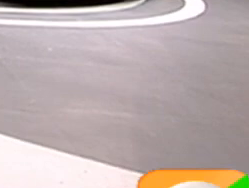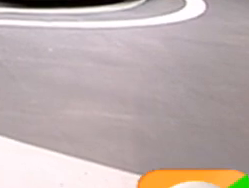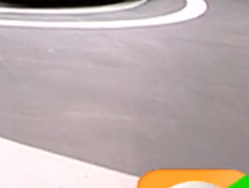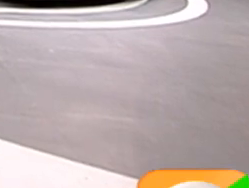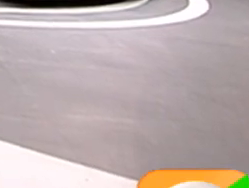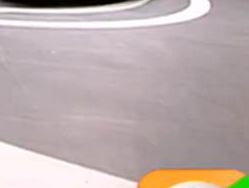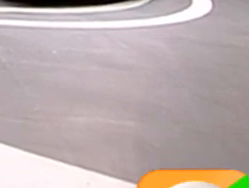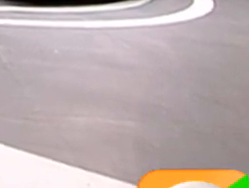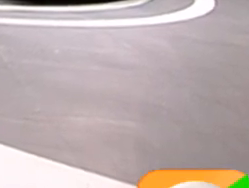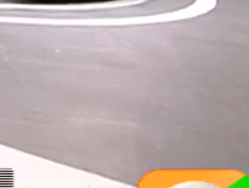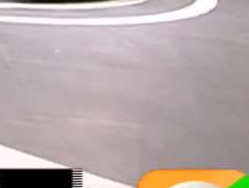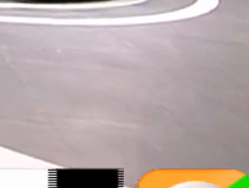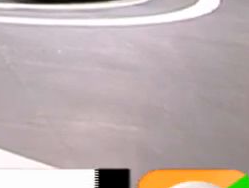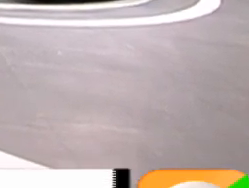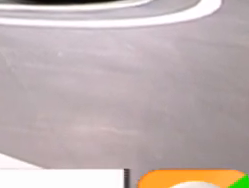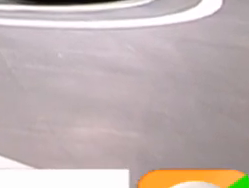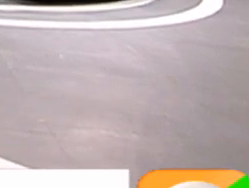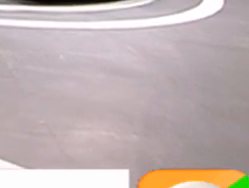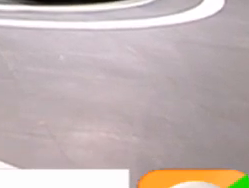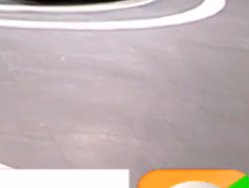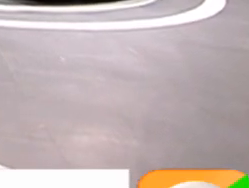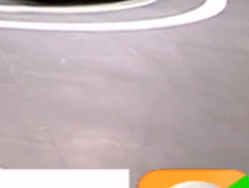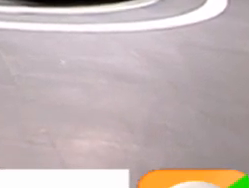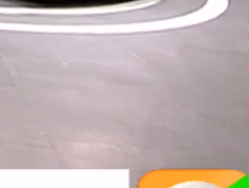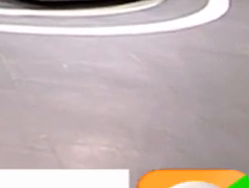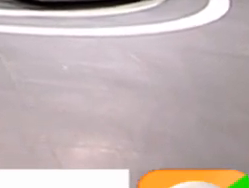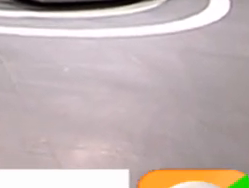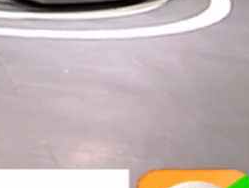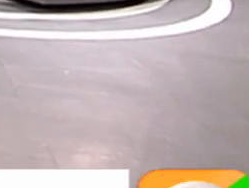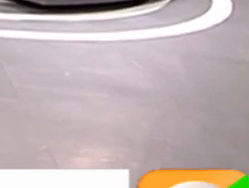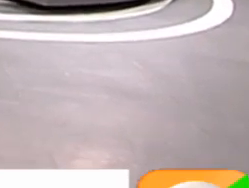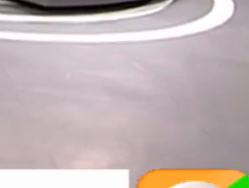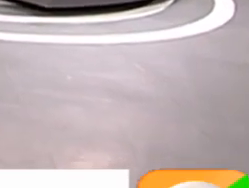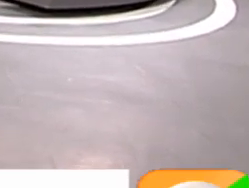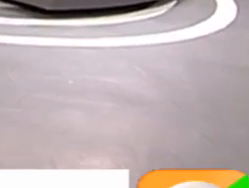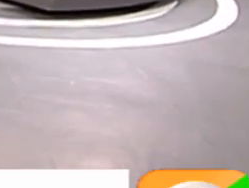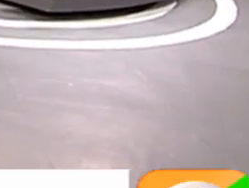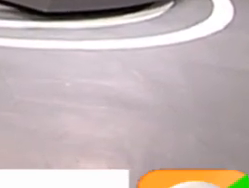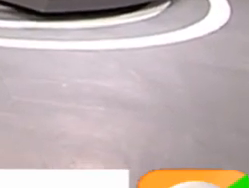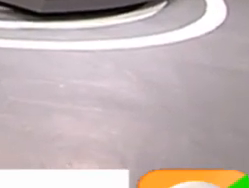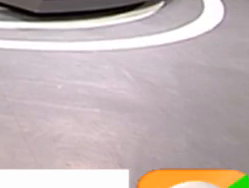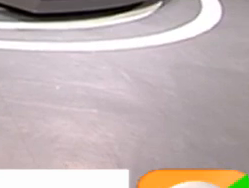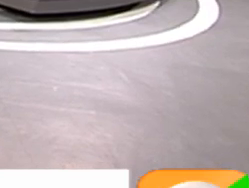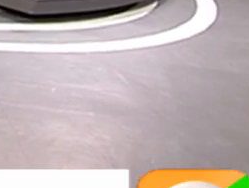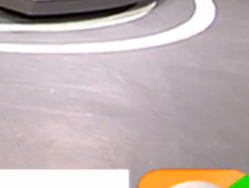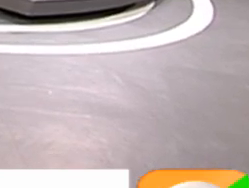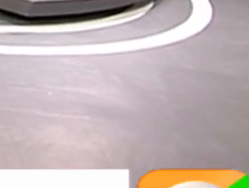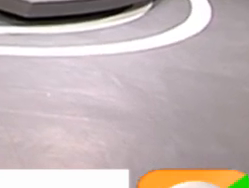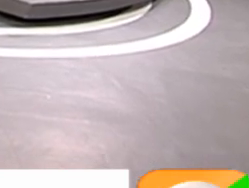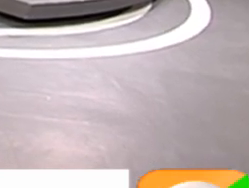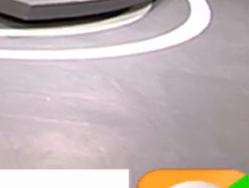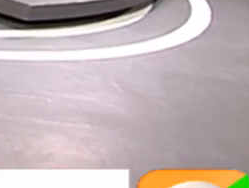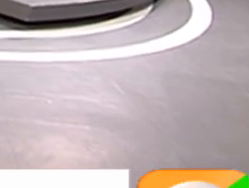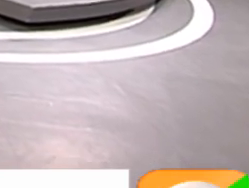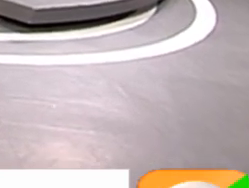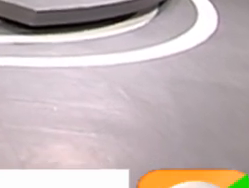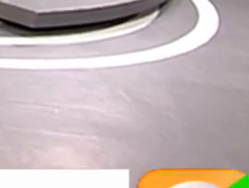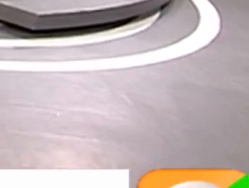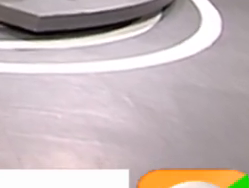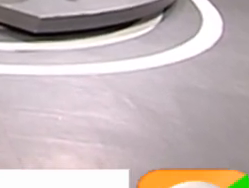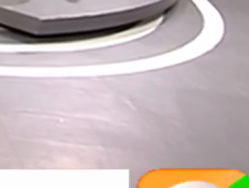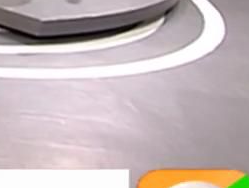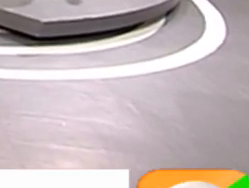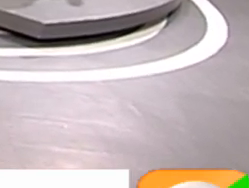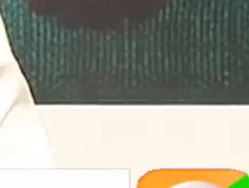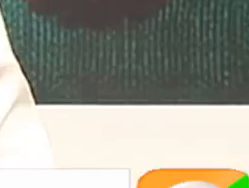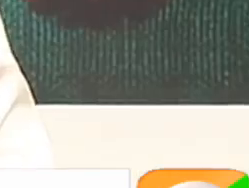again, cessation of movement. And this happened for Eastleigh and Old Town in